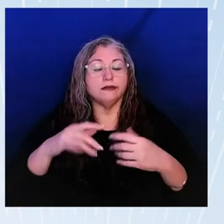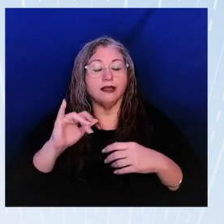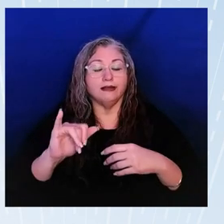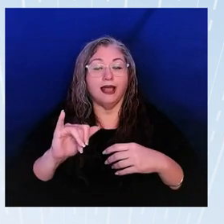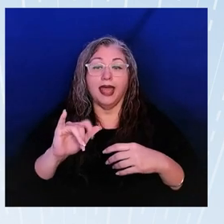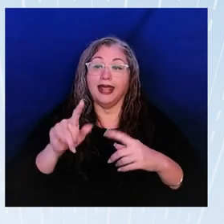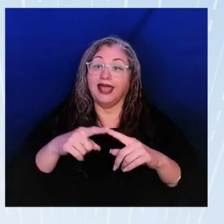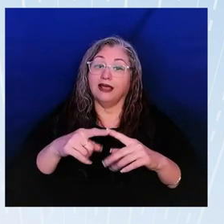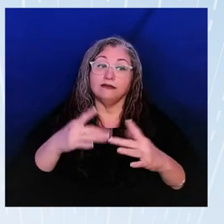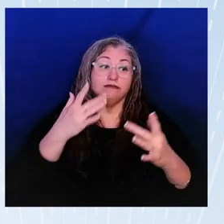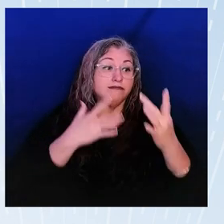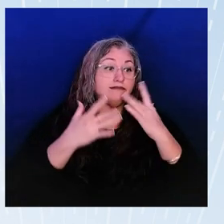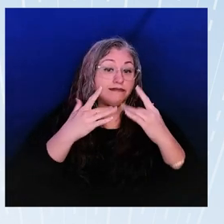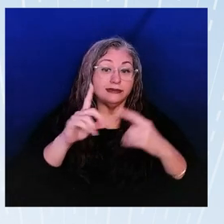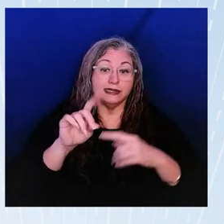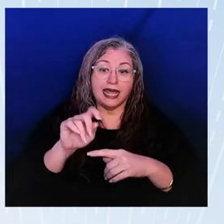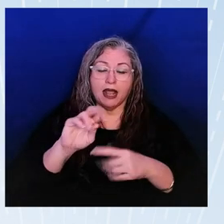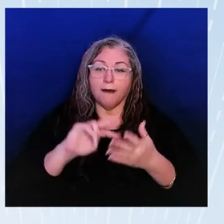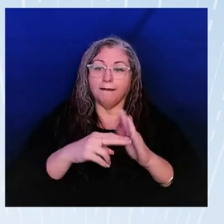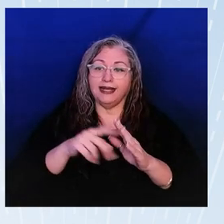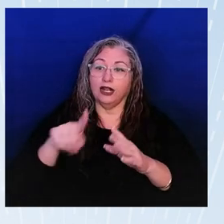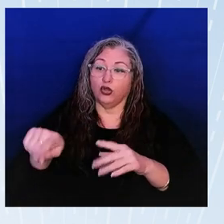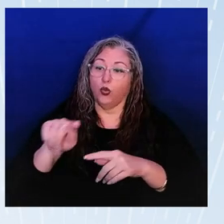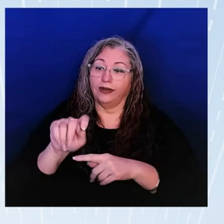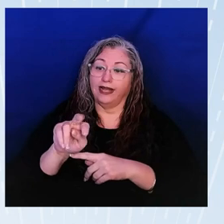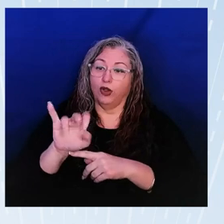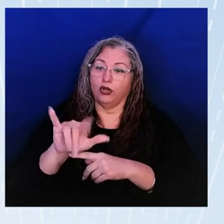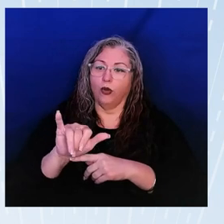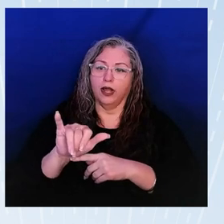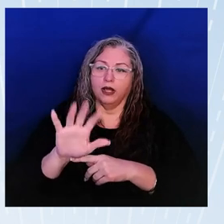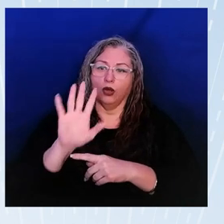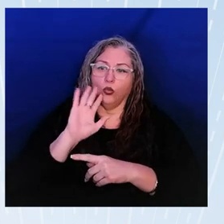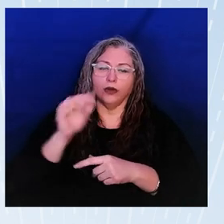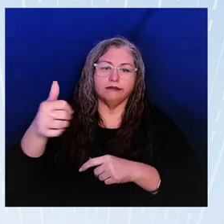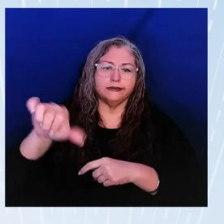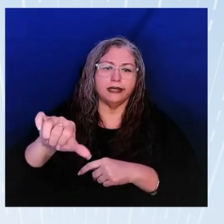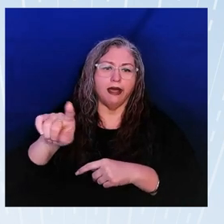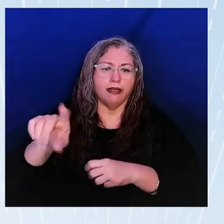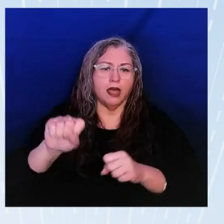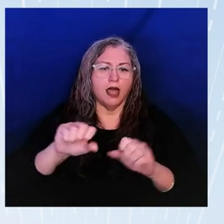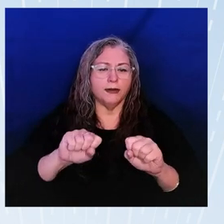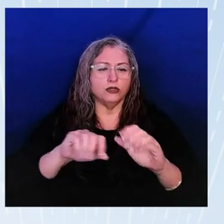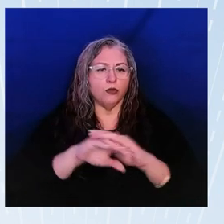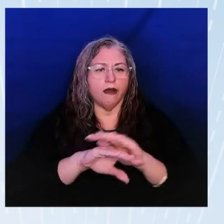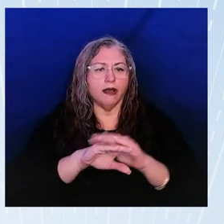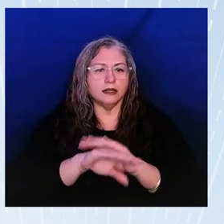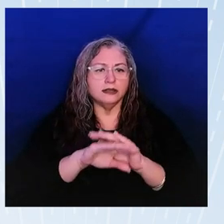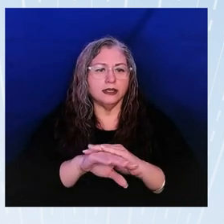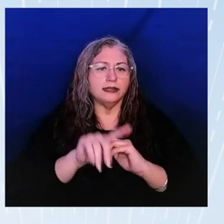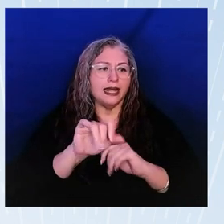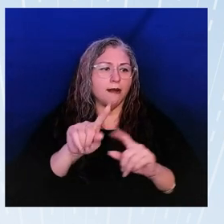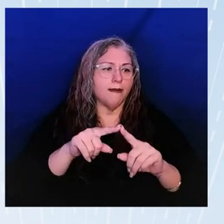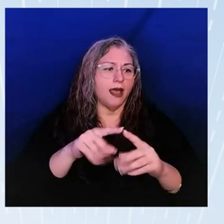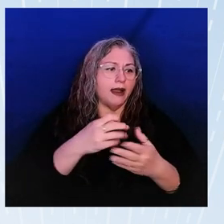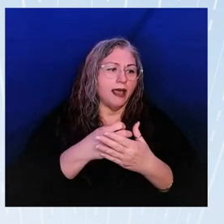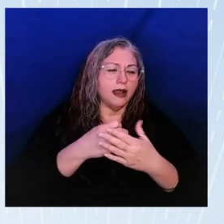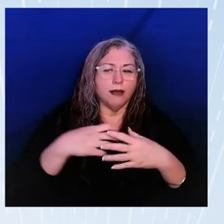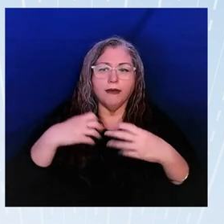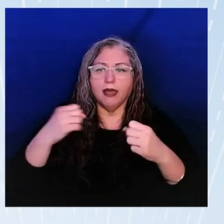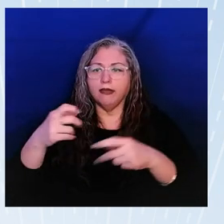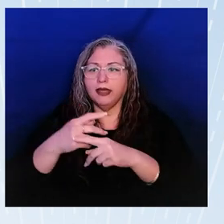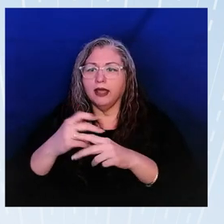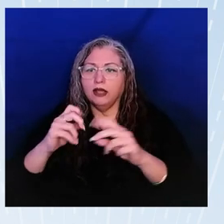data denies the territories the ability to access data on their economic, healthcare, education,